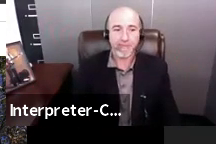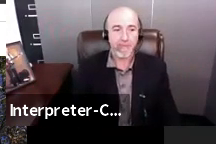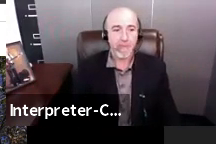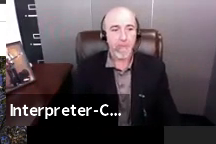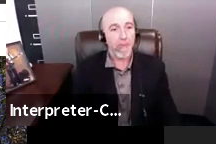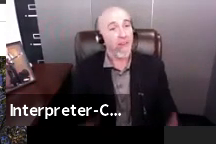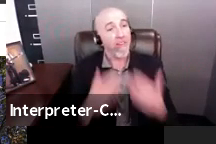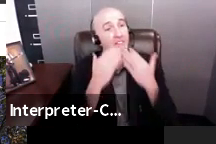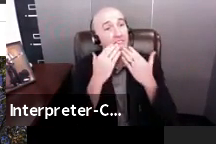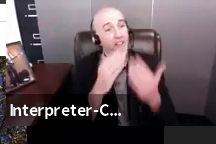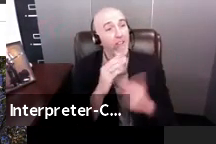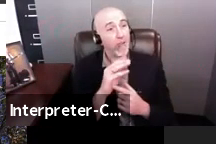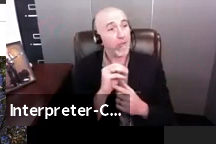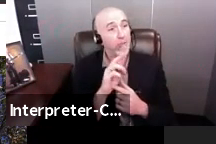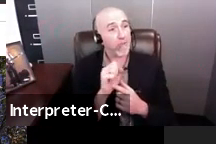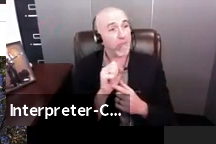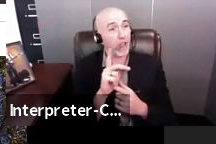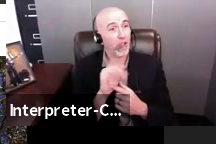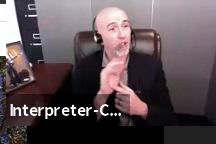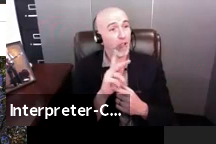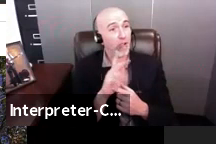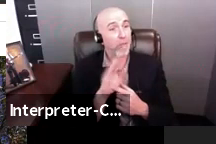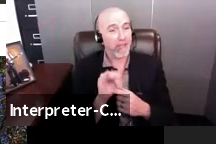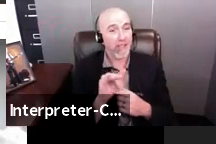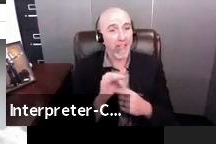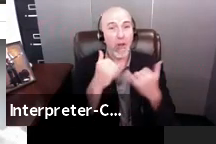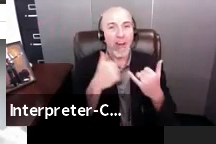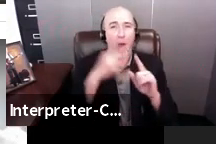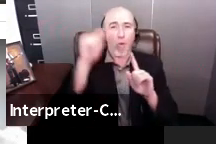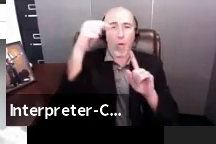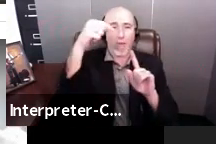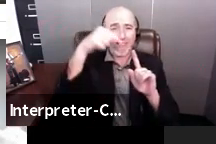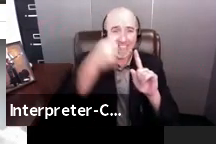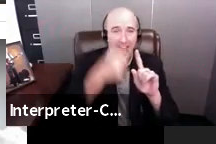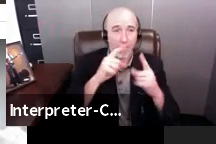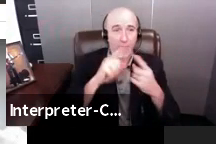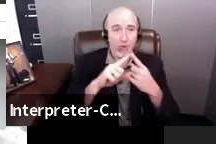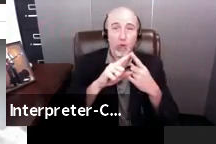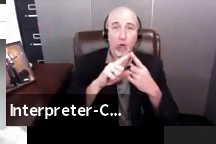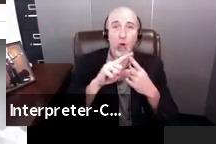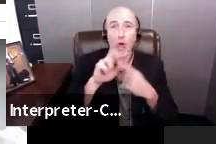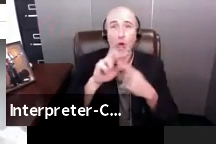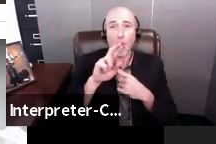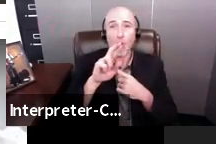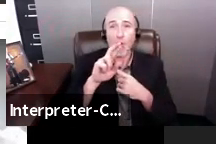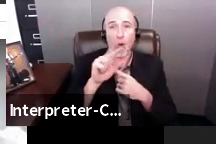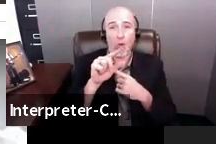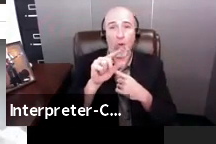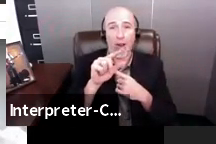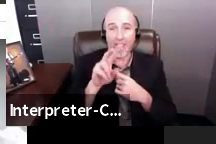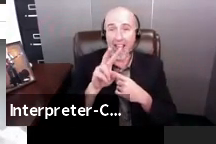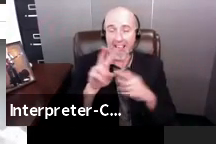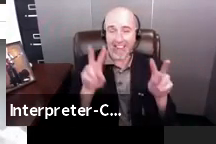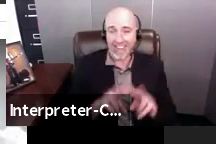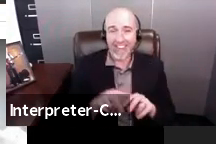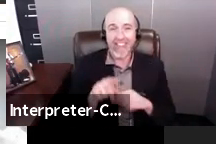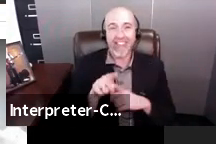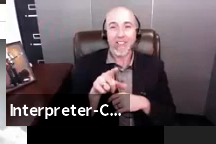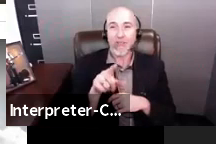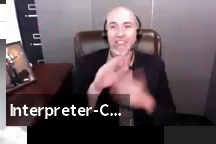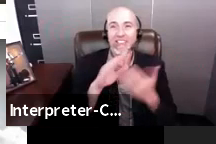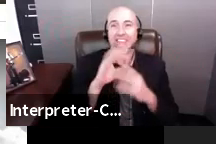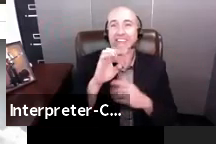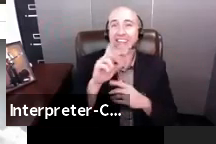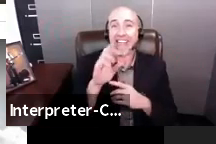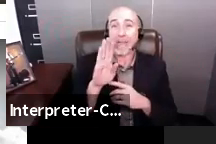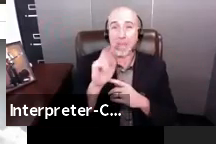Thank you, Ms. Kirkby. Now we're going to head down south to Texas, to the Rio Grande Valley, to the city of Edinburgh, where we're going to